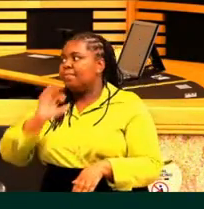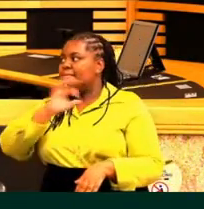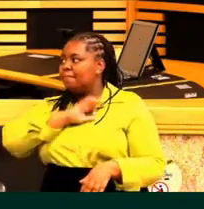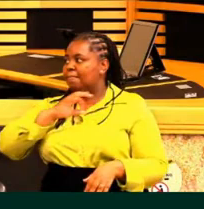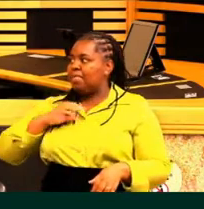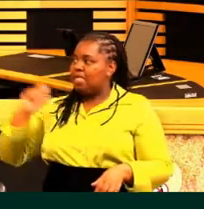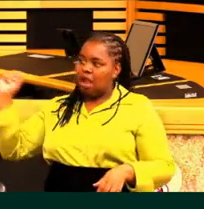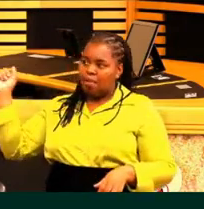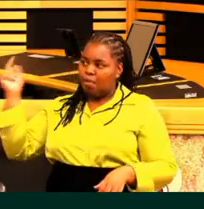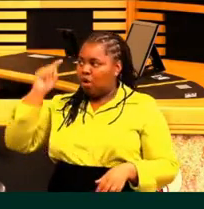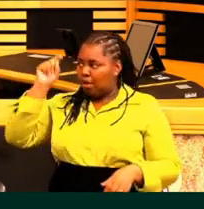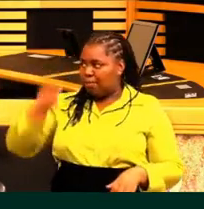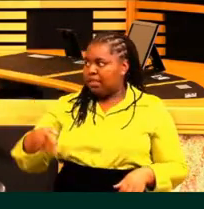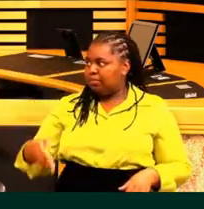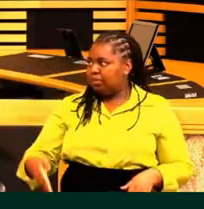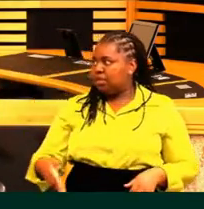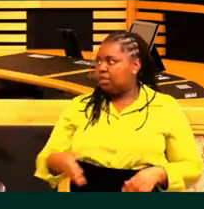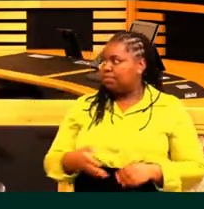here